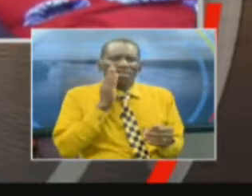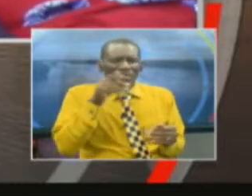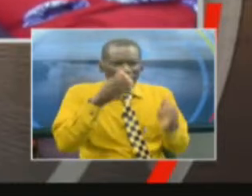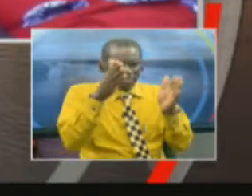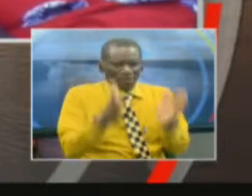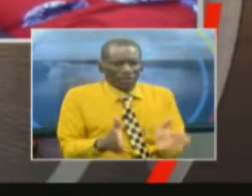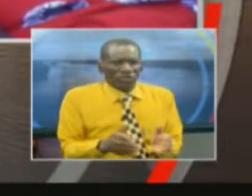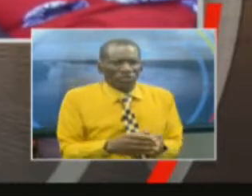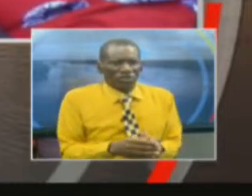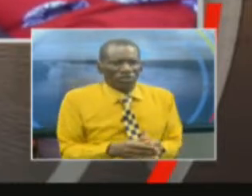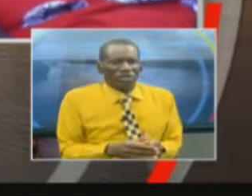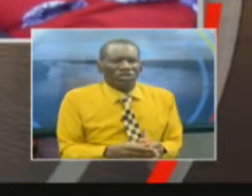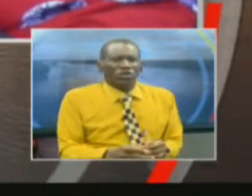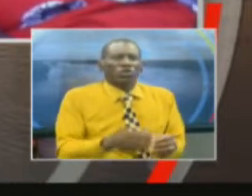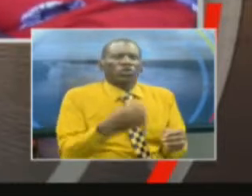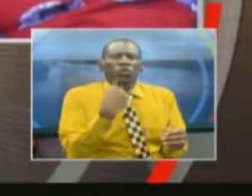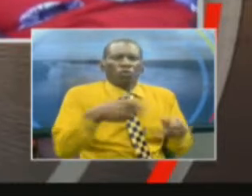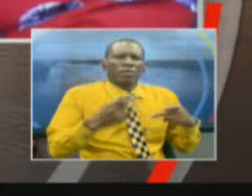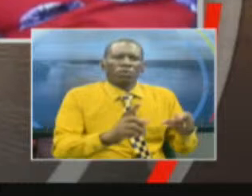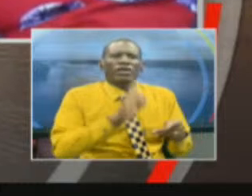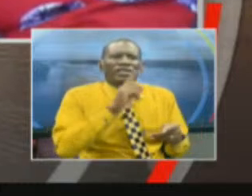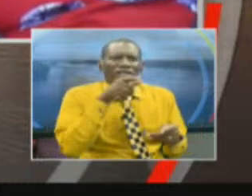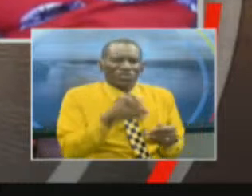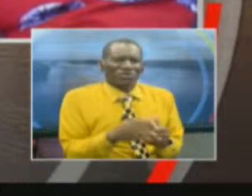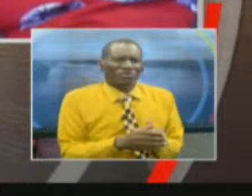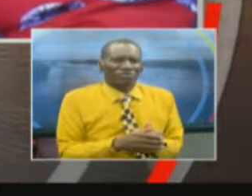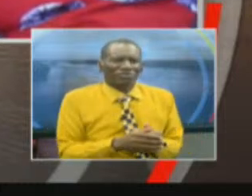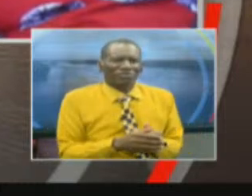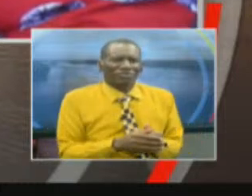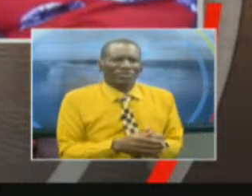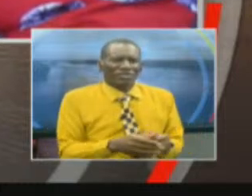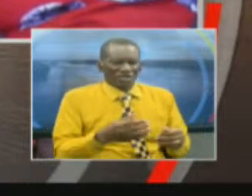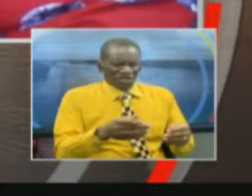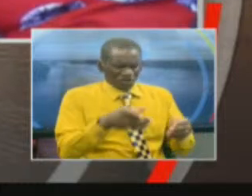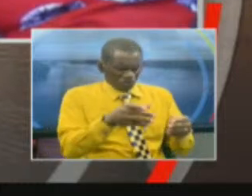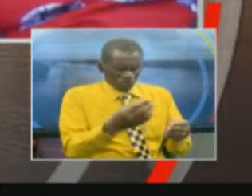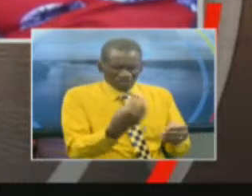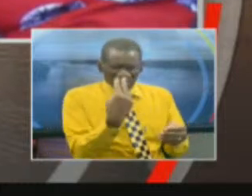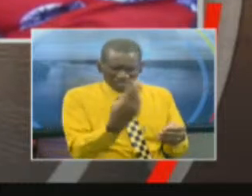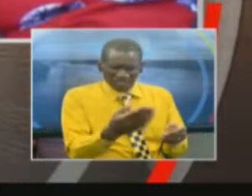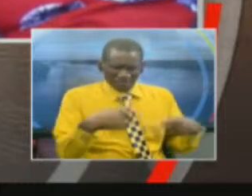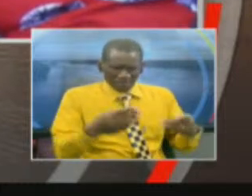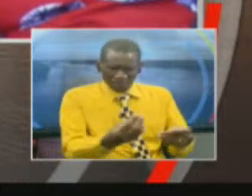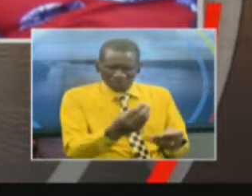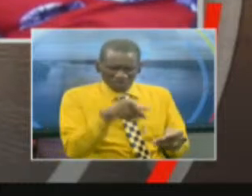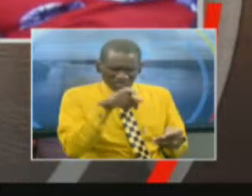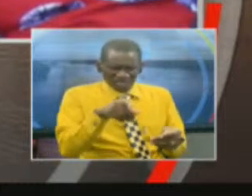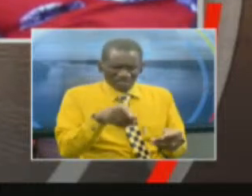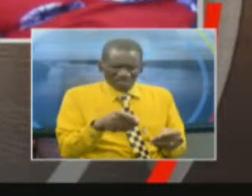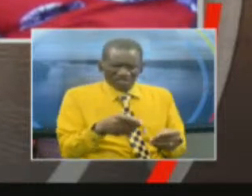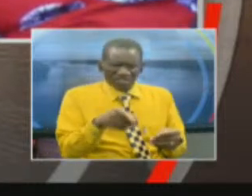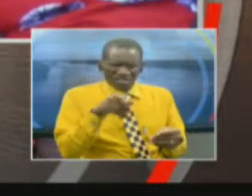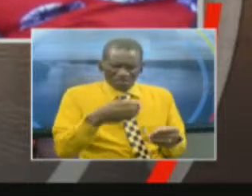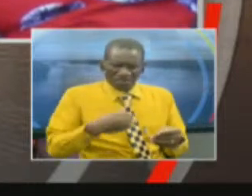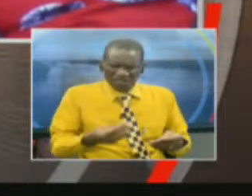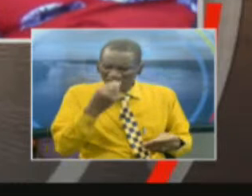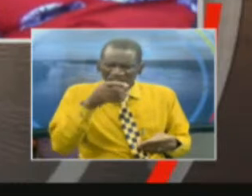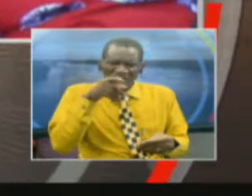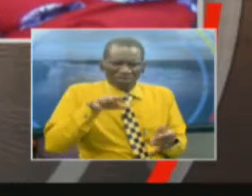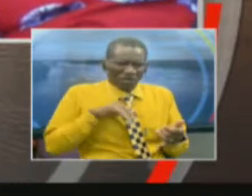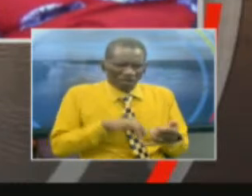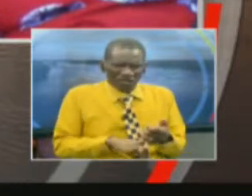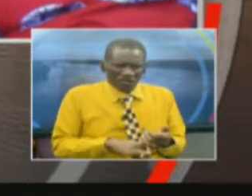telling you that can't eat. She's being fed. Am I feeding her? And no. You see,